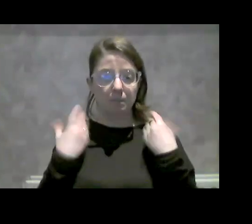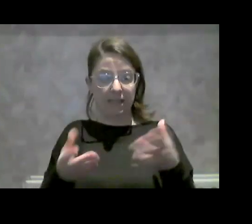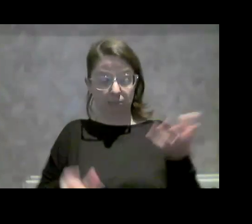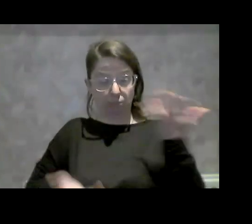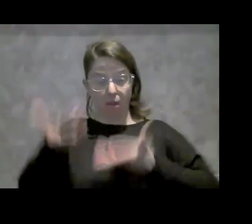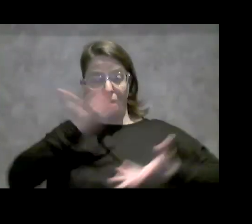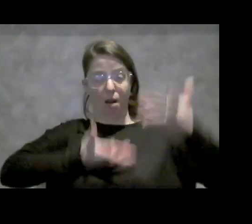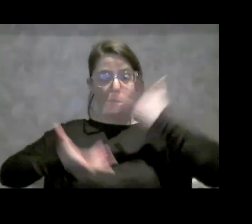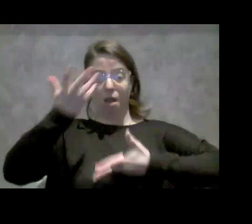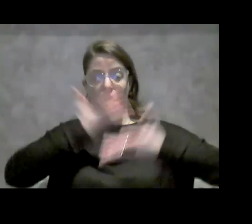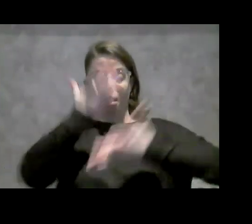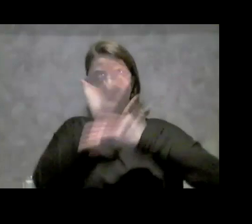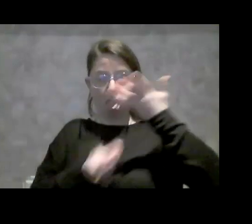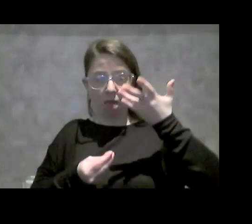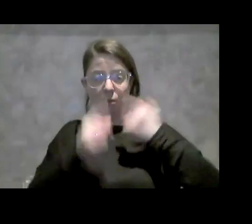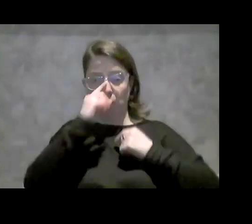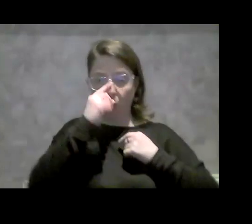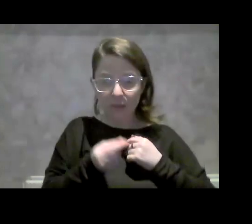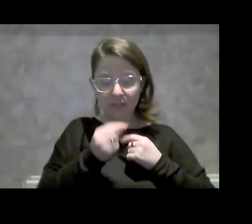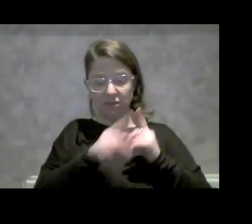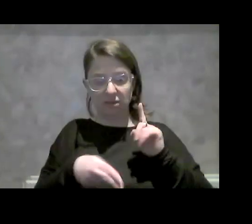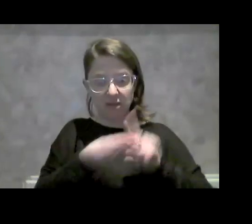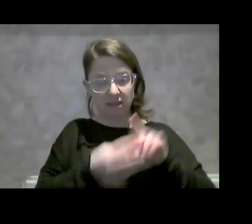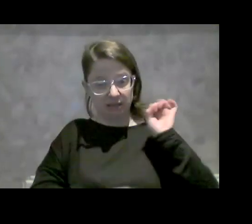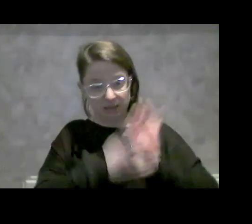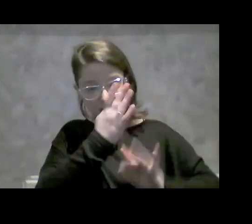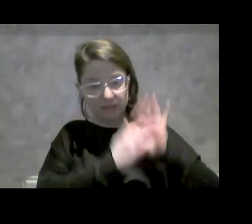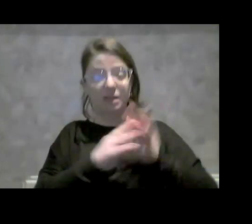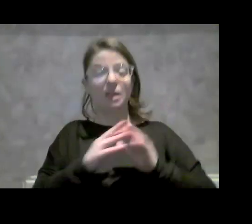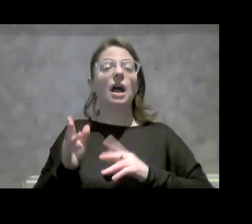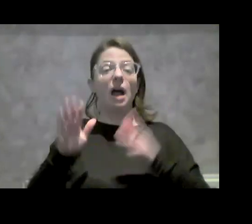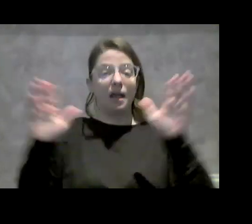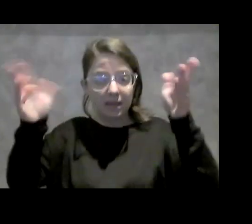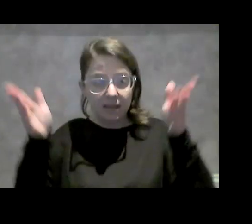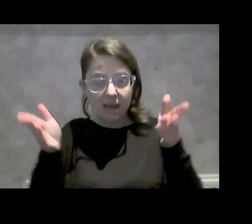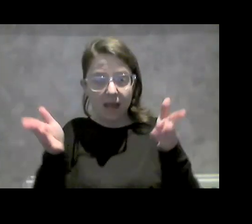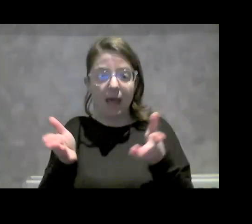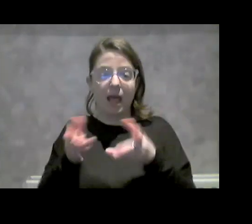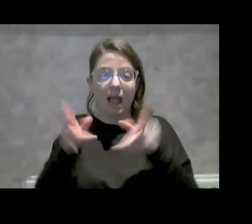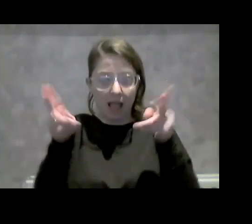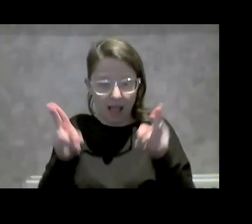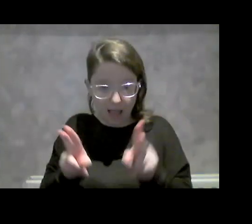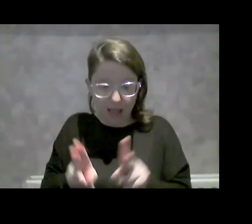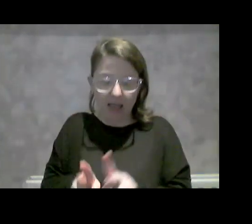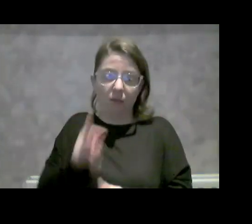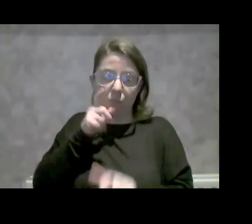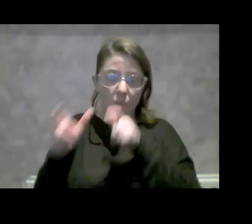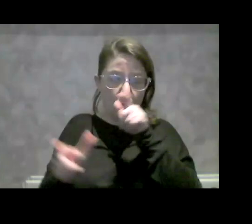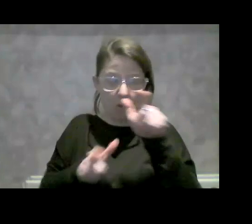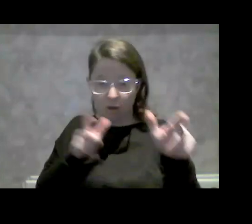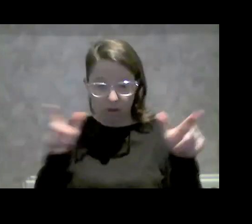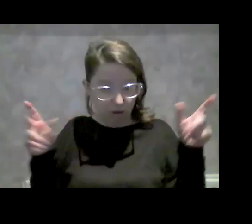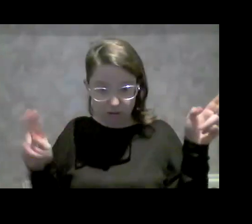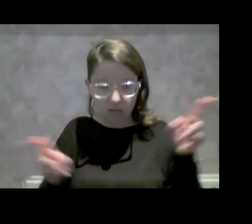deleted, bewitched, dispatched and diked by words. We've been curtsied characters, crafted